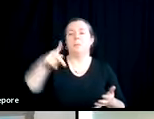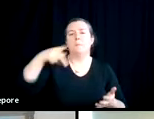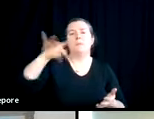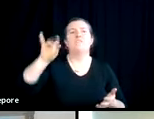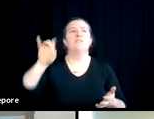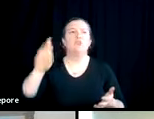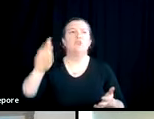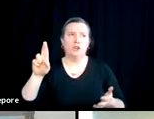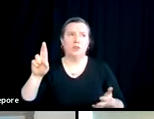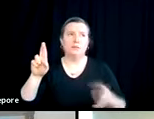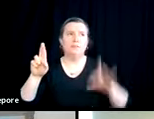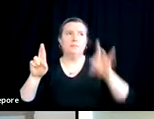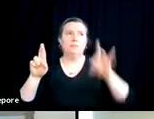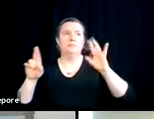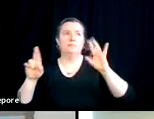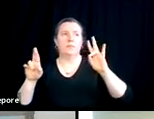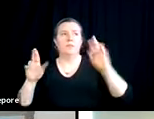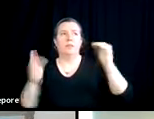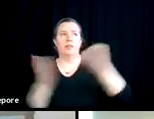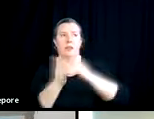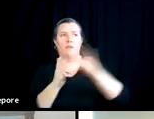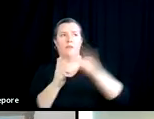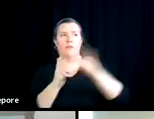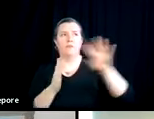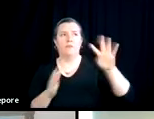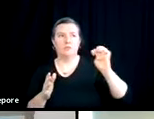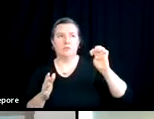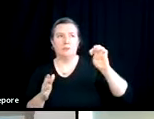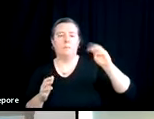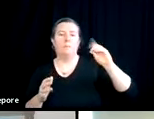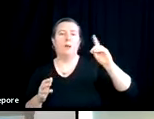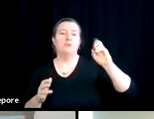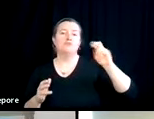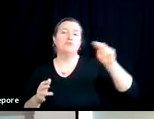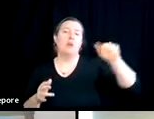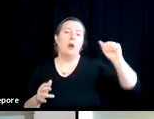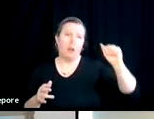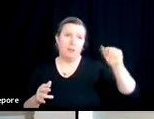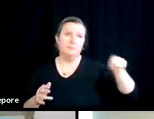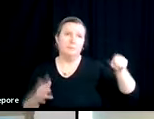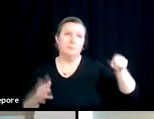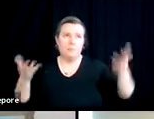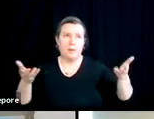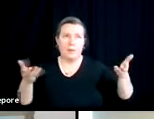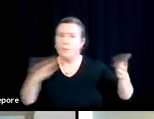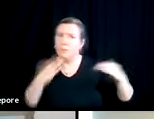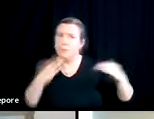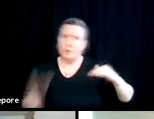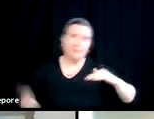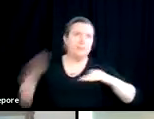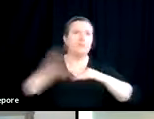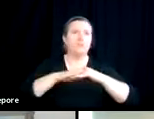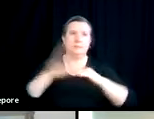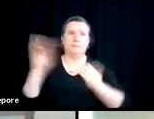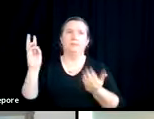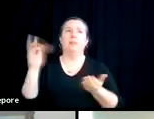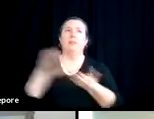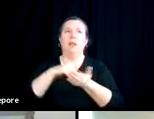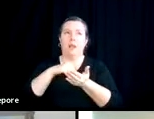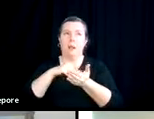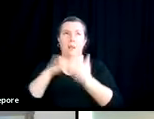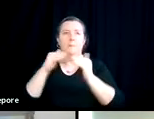87,400 doses. This is an increase of more than 6,000 doses of what we expected to